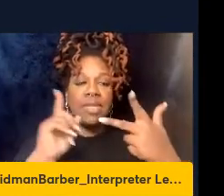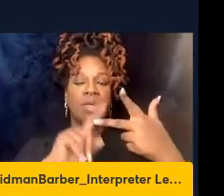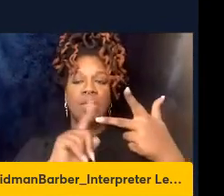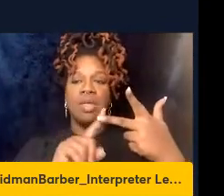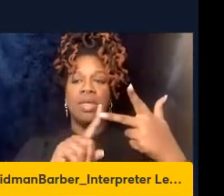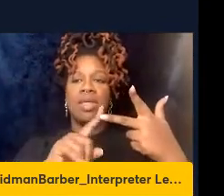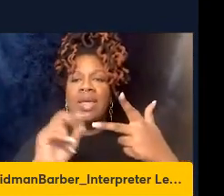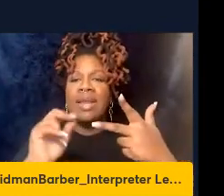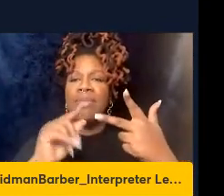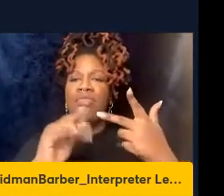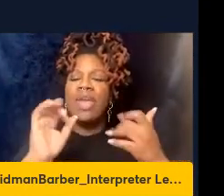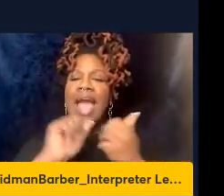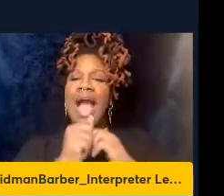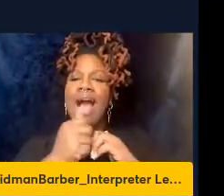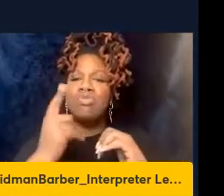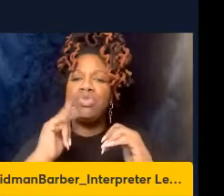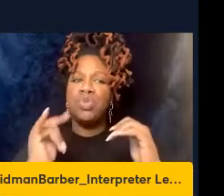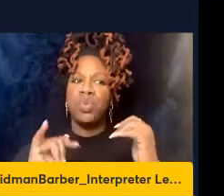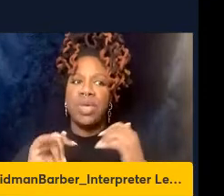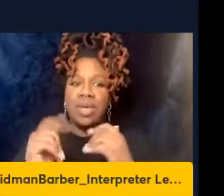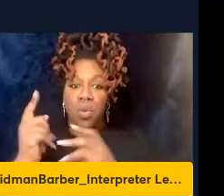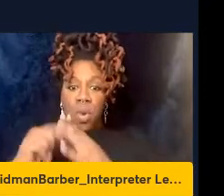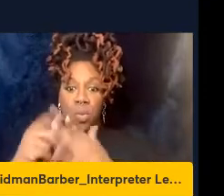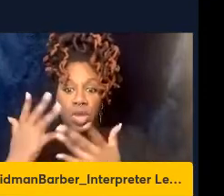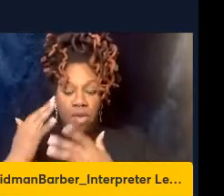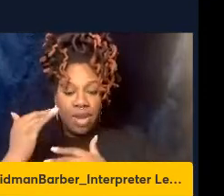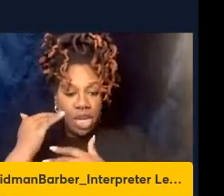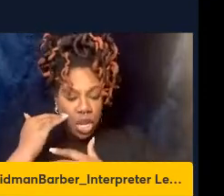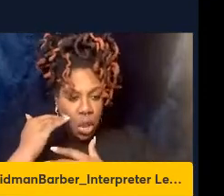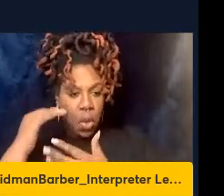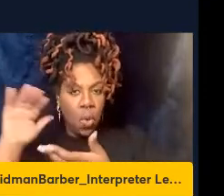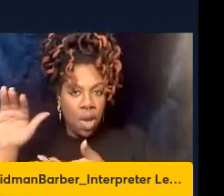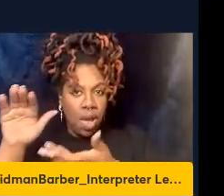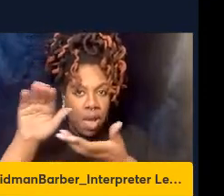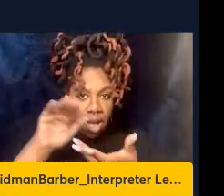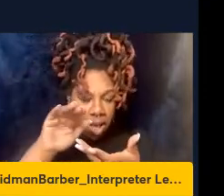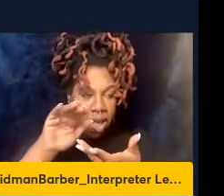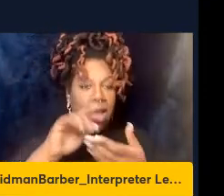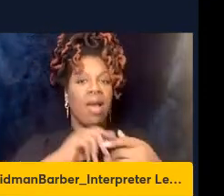we leverage what we know about inflammation to treat disease,